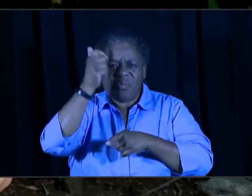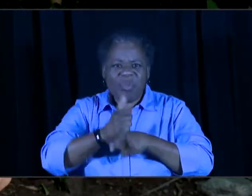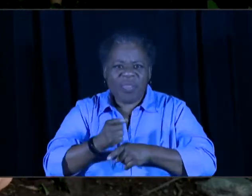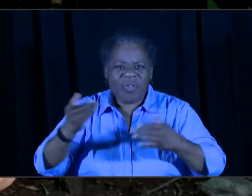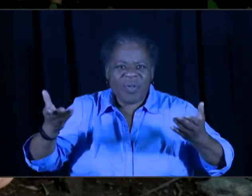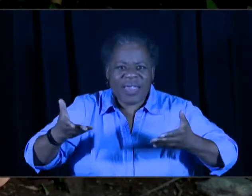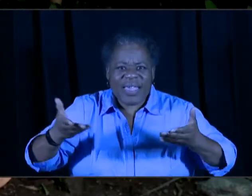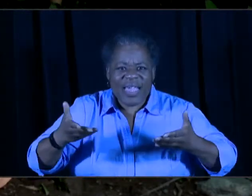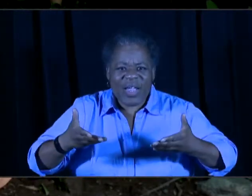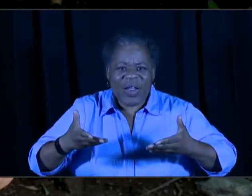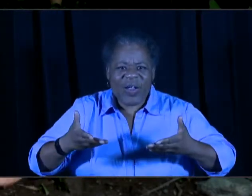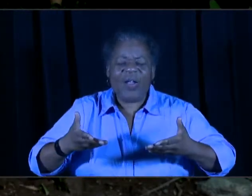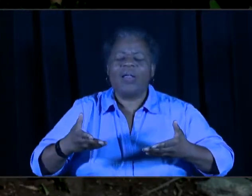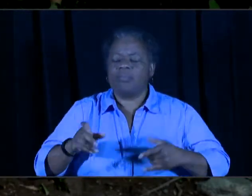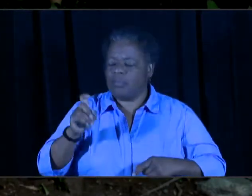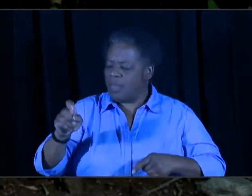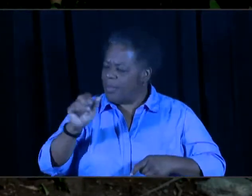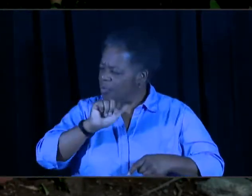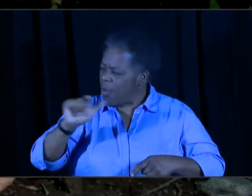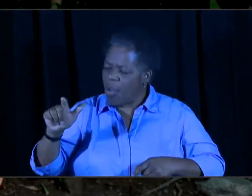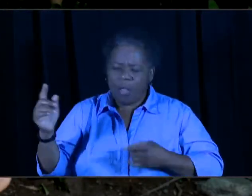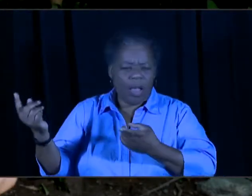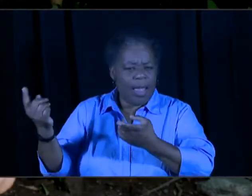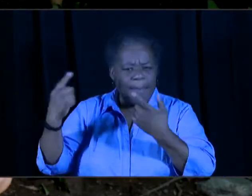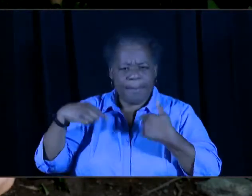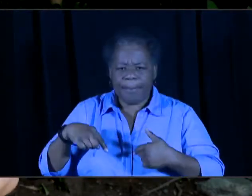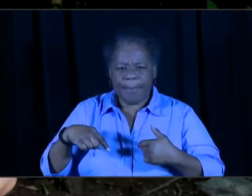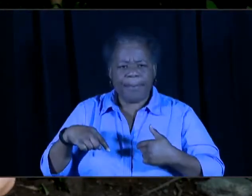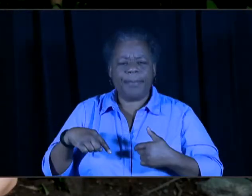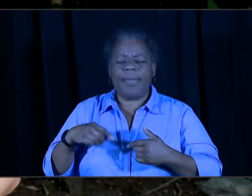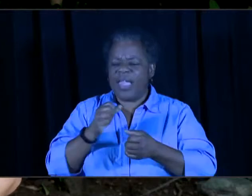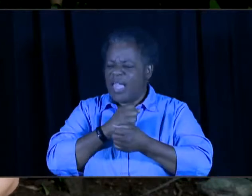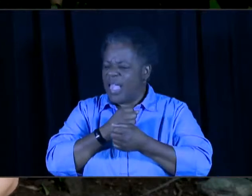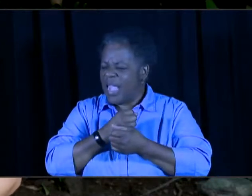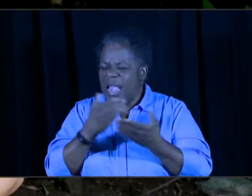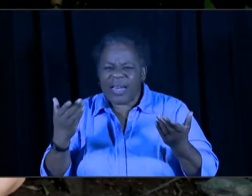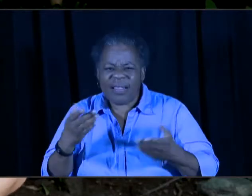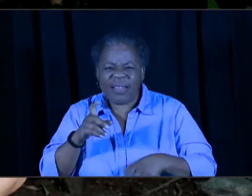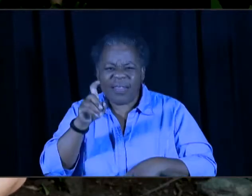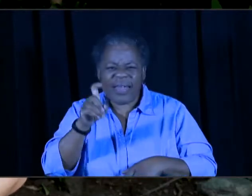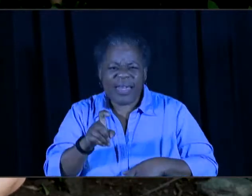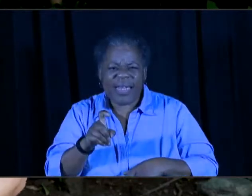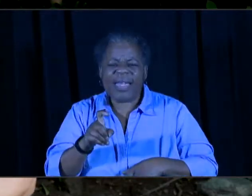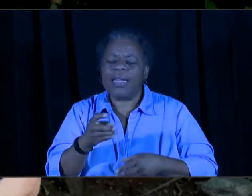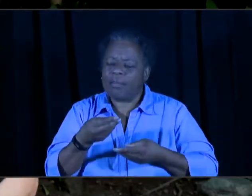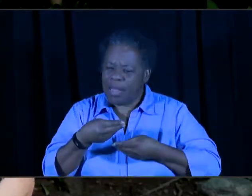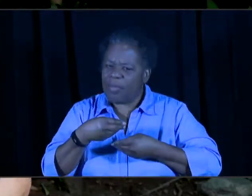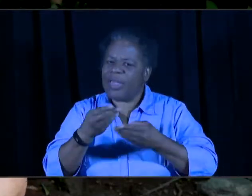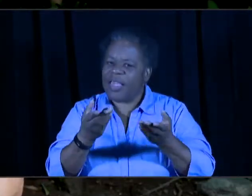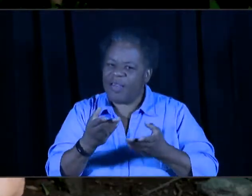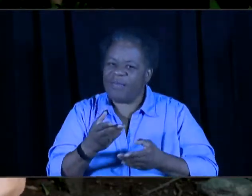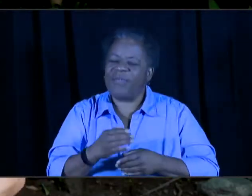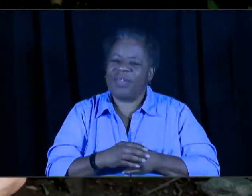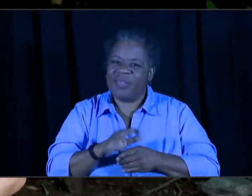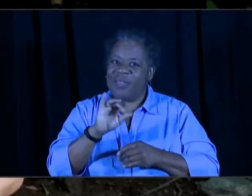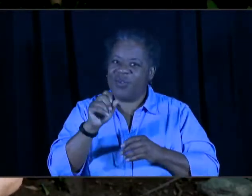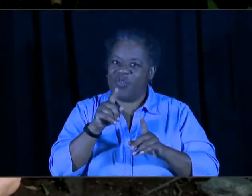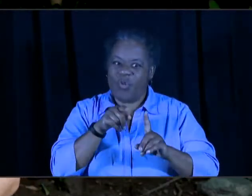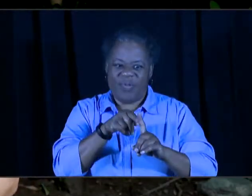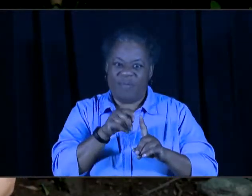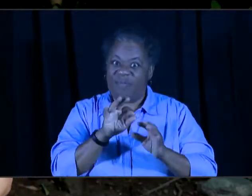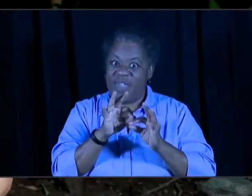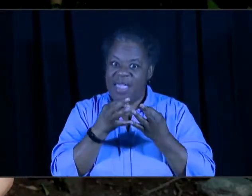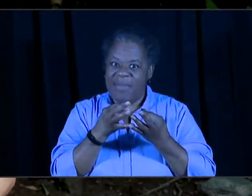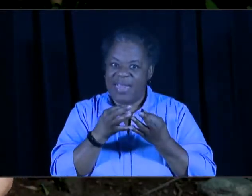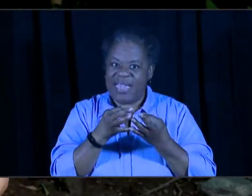all come here," he said. "They will have whatever they need and more, because they are your family. Take wagons," he told the brothers,